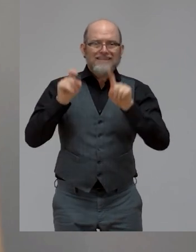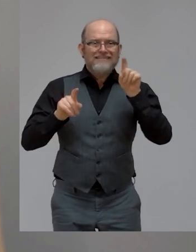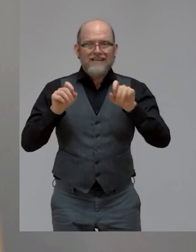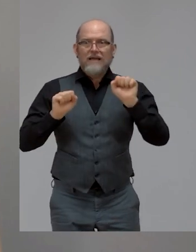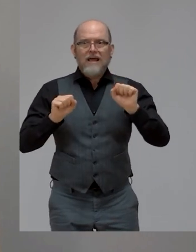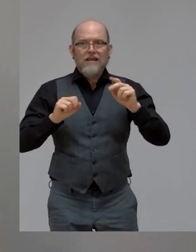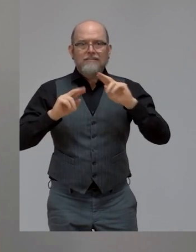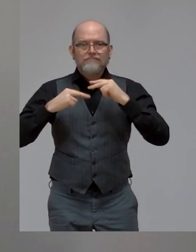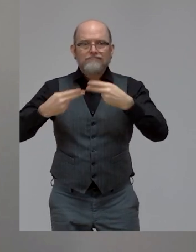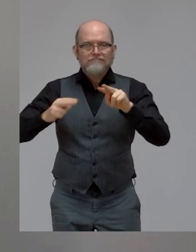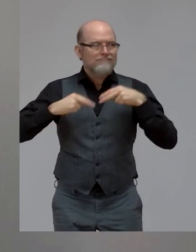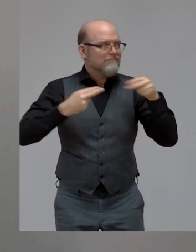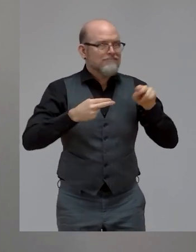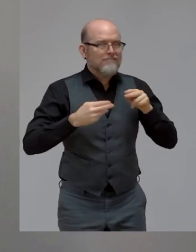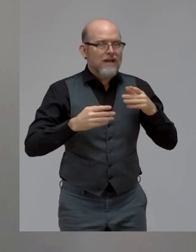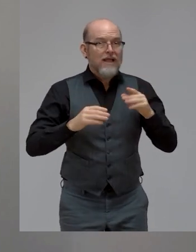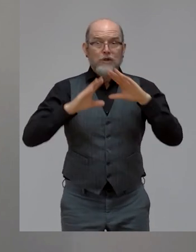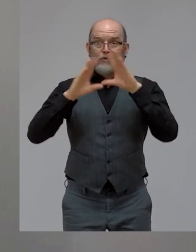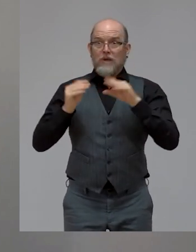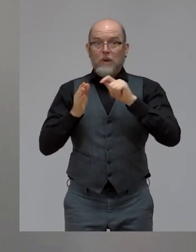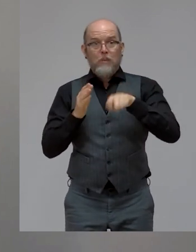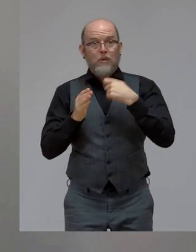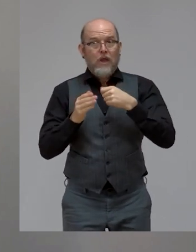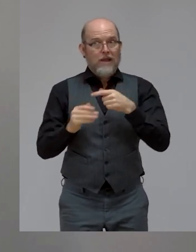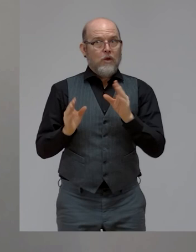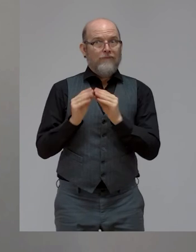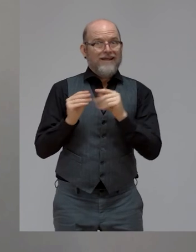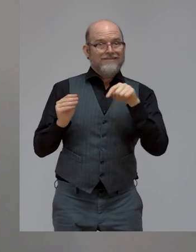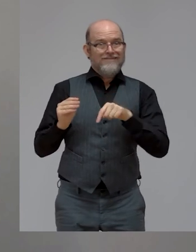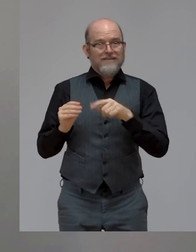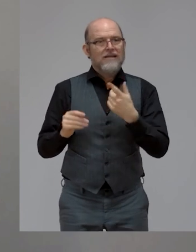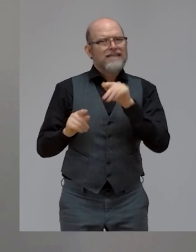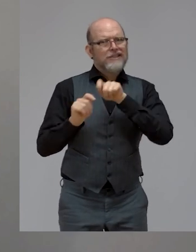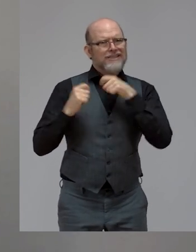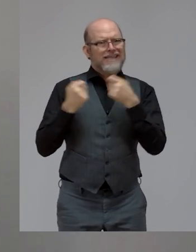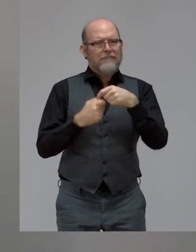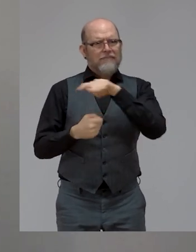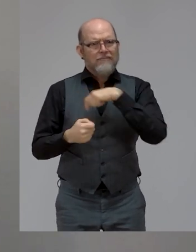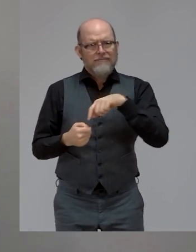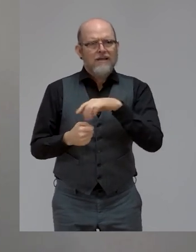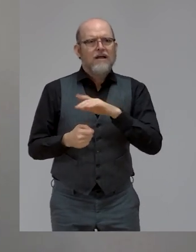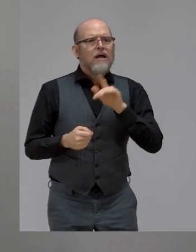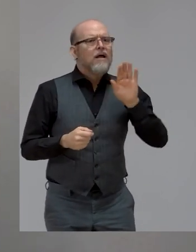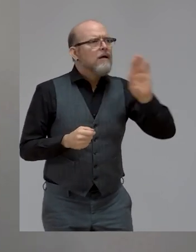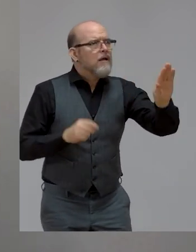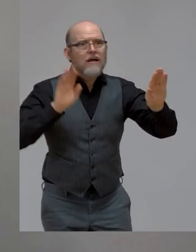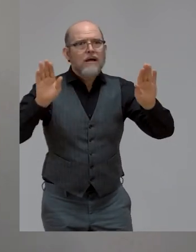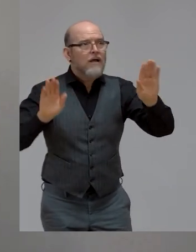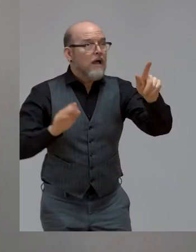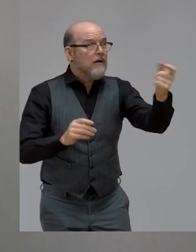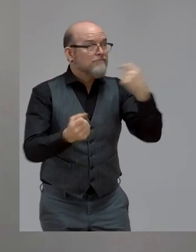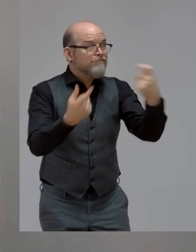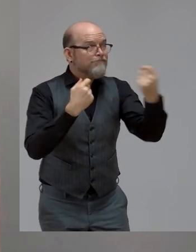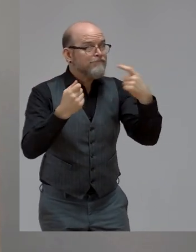Zero Conference team have assured us, we are collecting all of your questions, and we will ensure there will be a